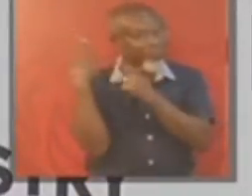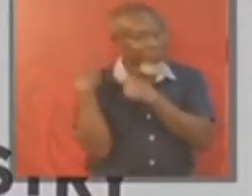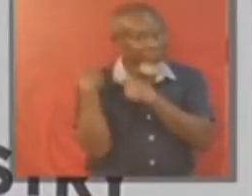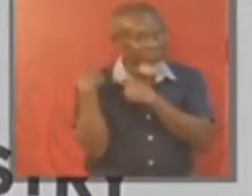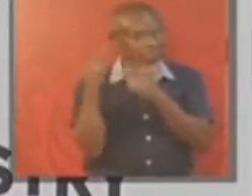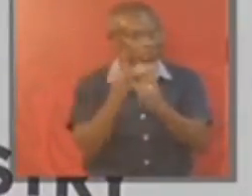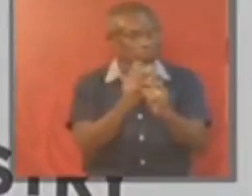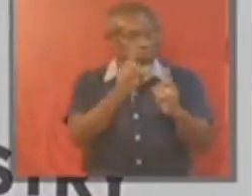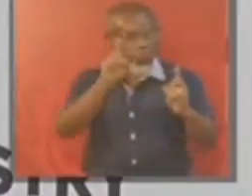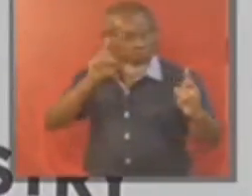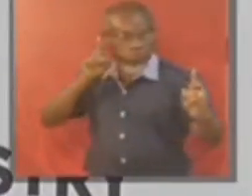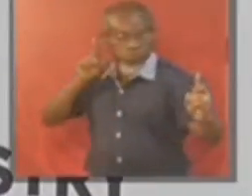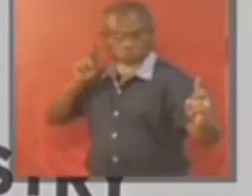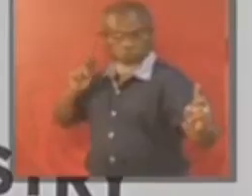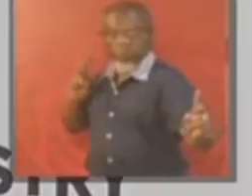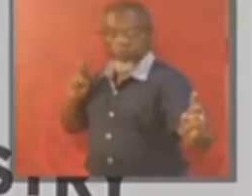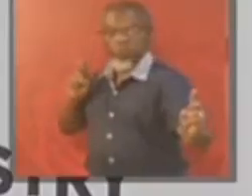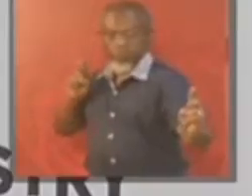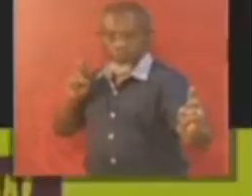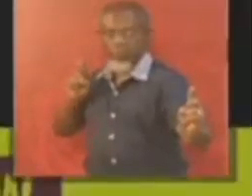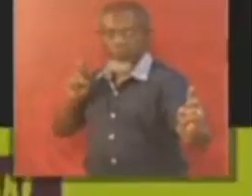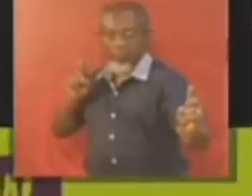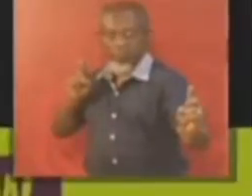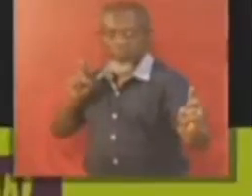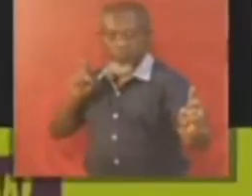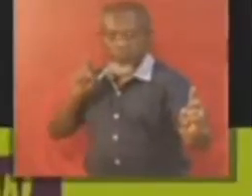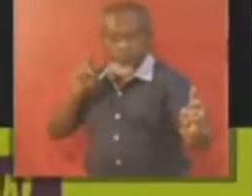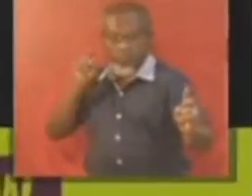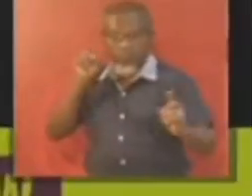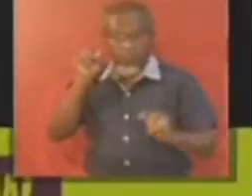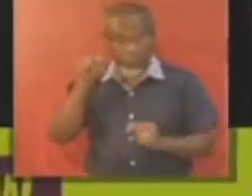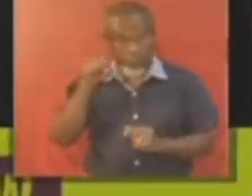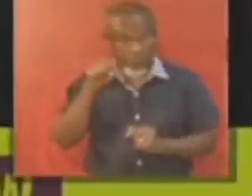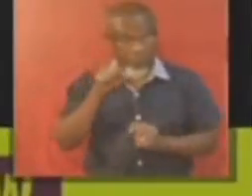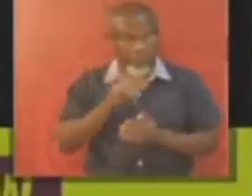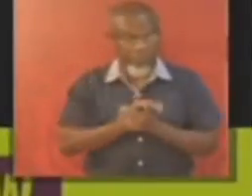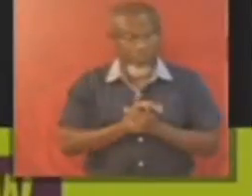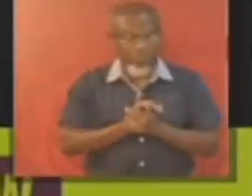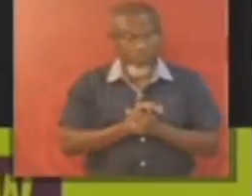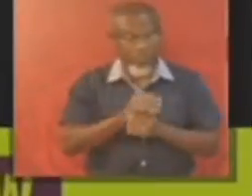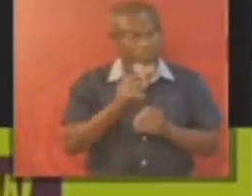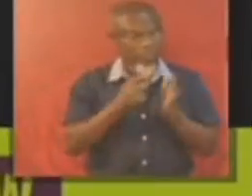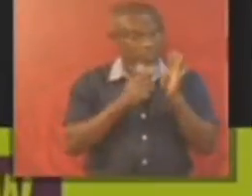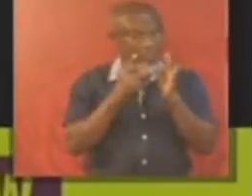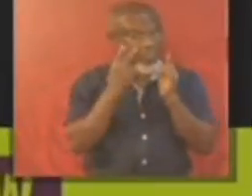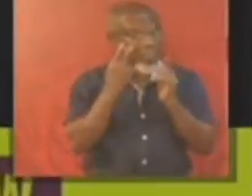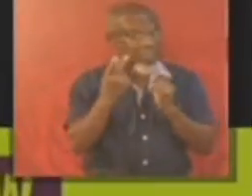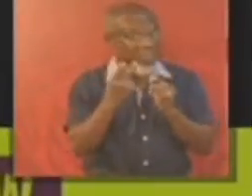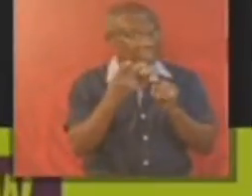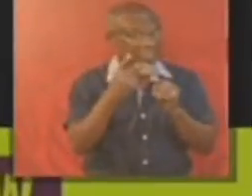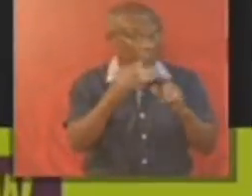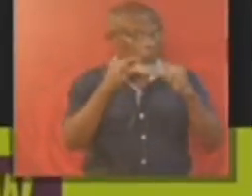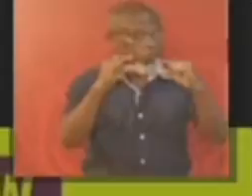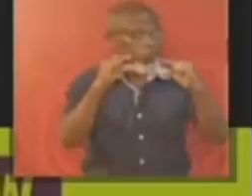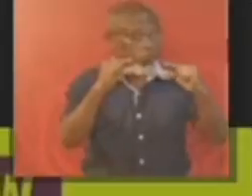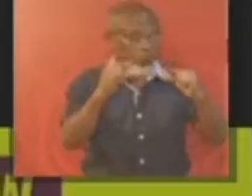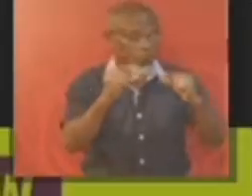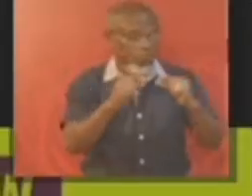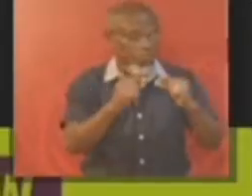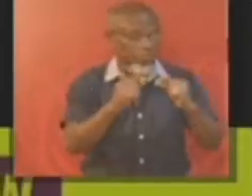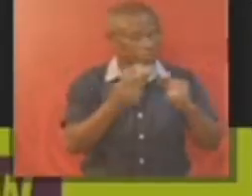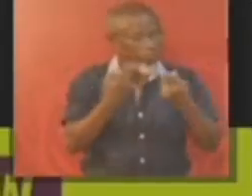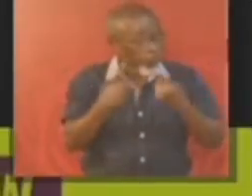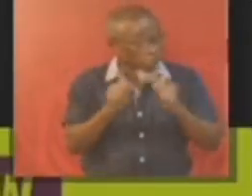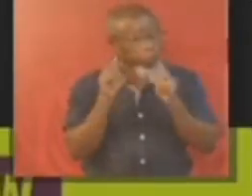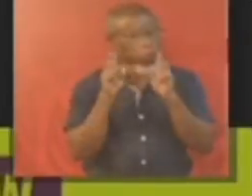slide. Well, I mentioned the grocery store. So if we could look at that slide with the grocery store image. You want to try to go to the grocery when there are fewer